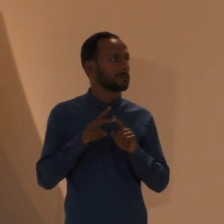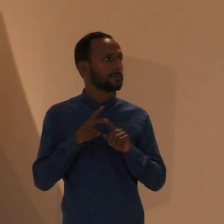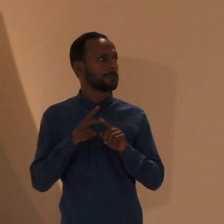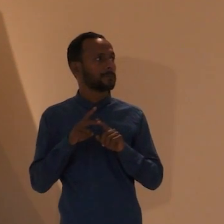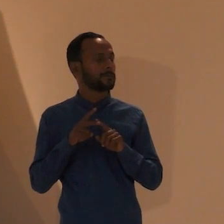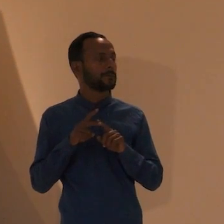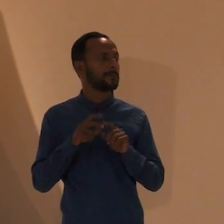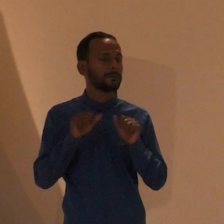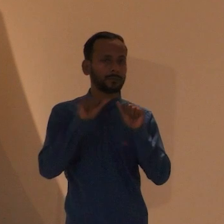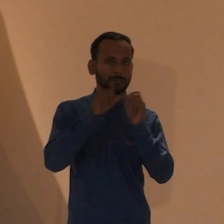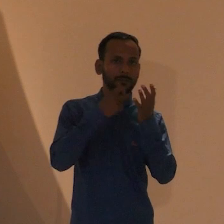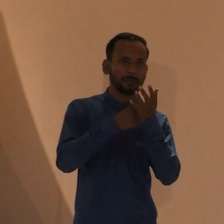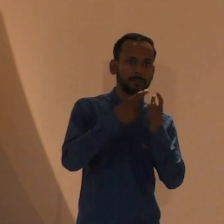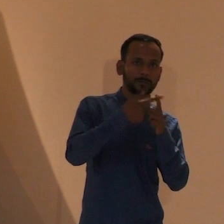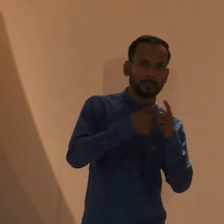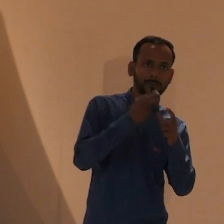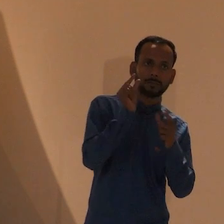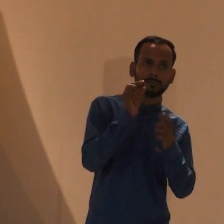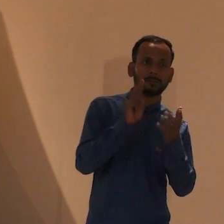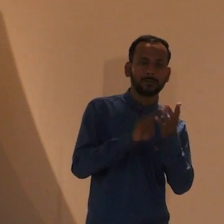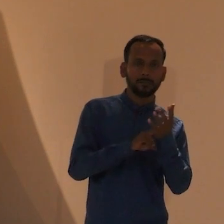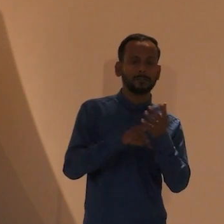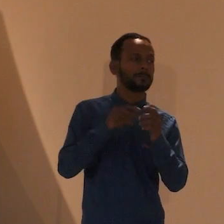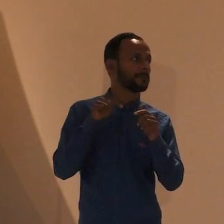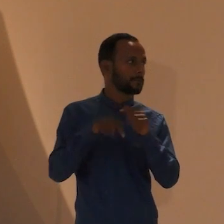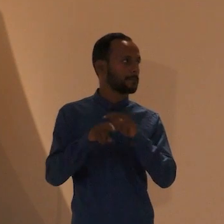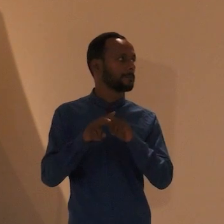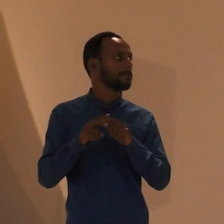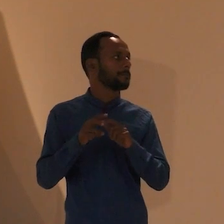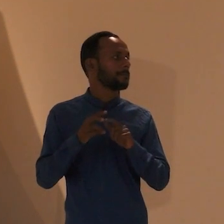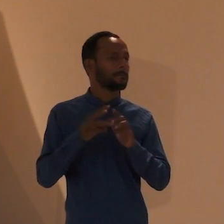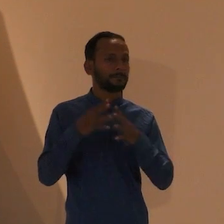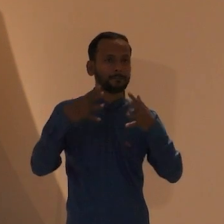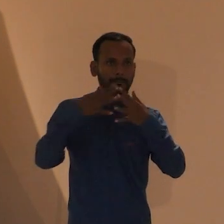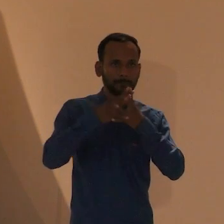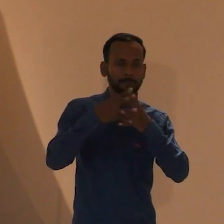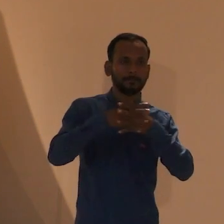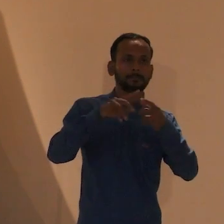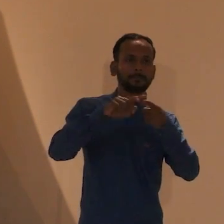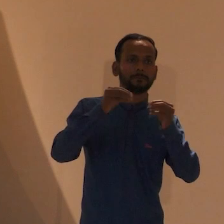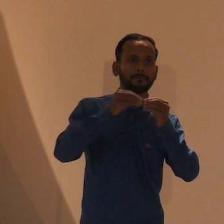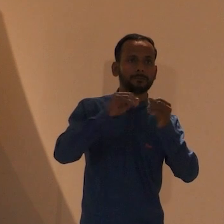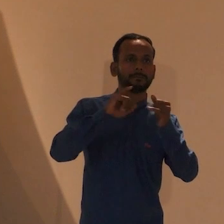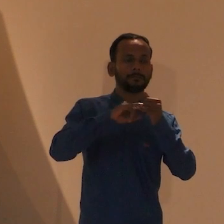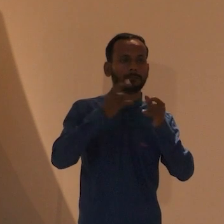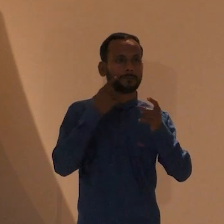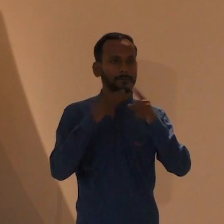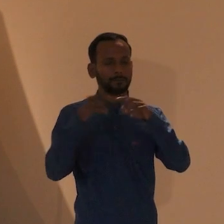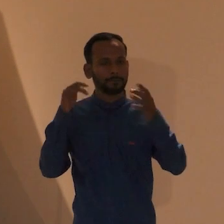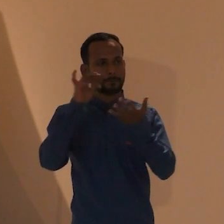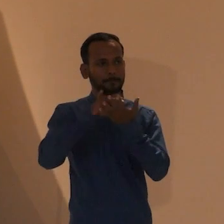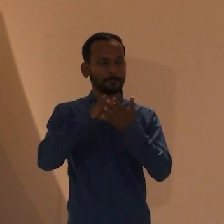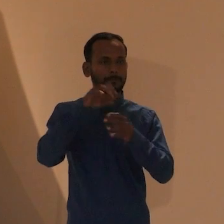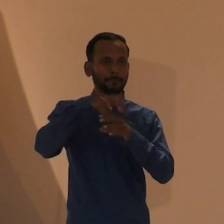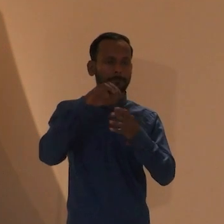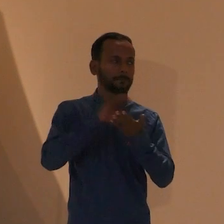project on capturing India. It's part of a website that we put in place a few months ago about early colonial artists